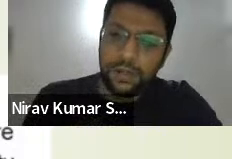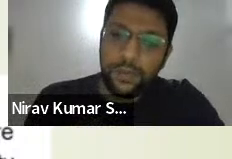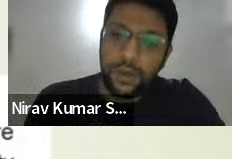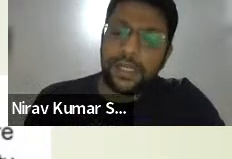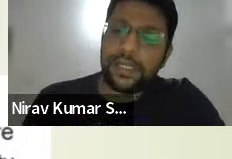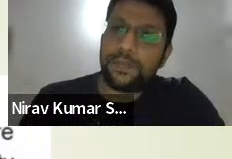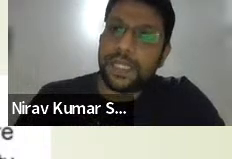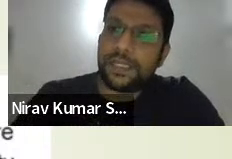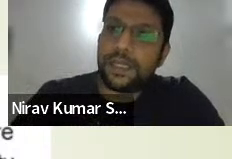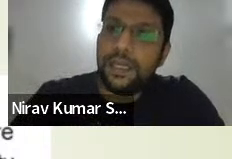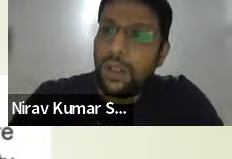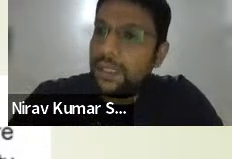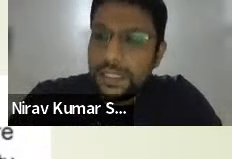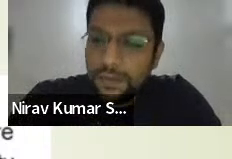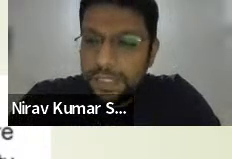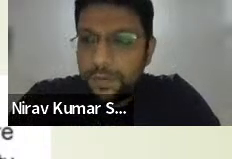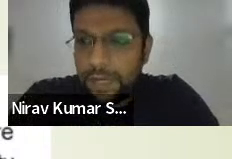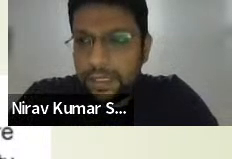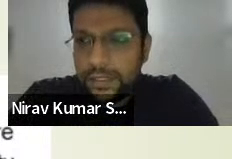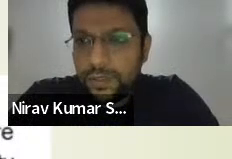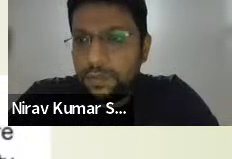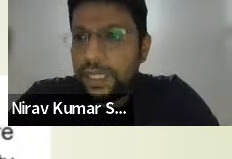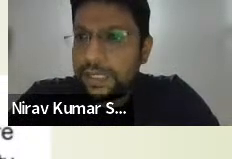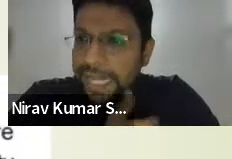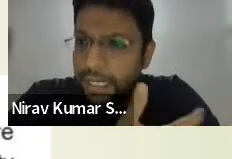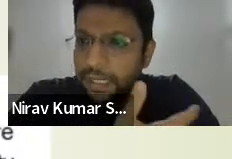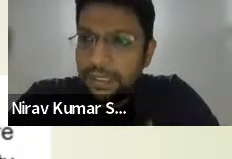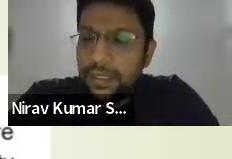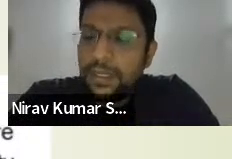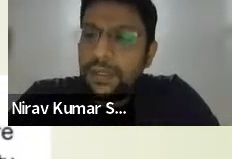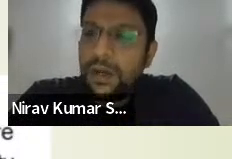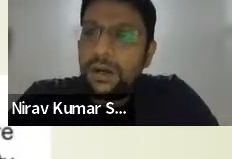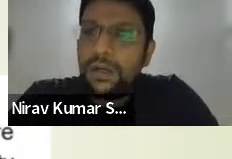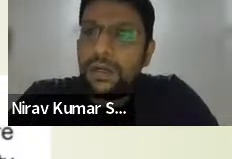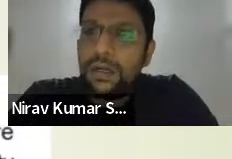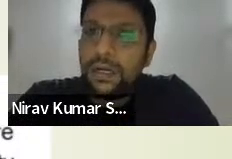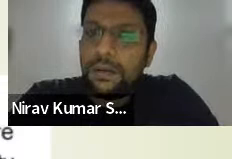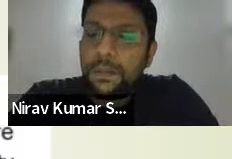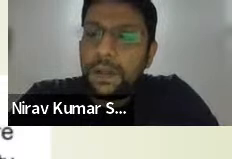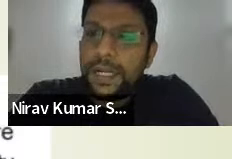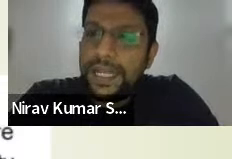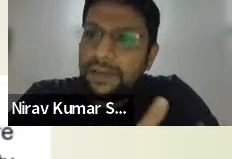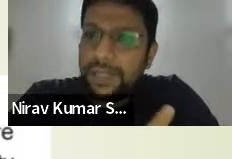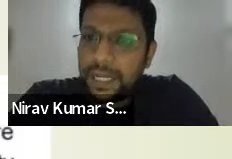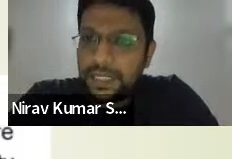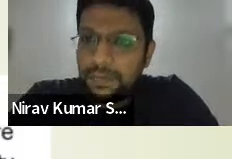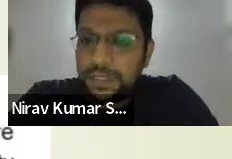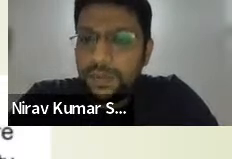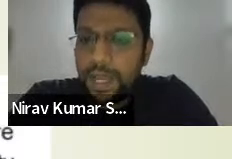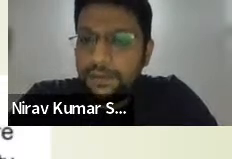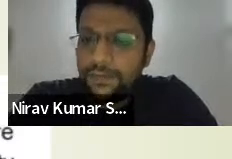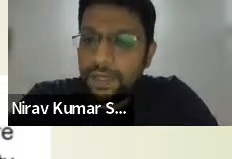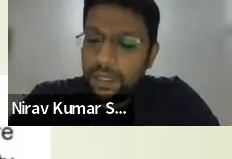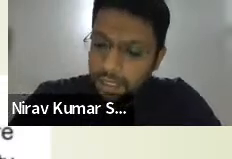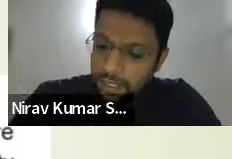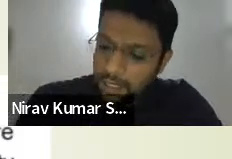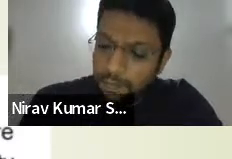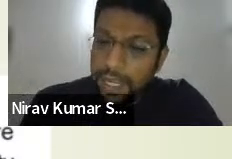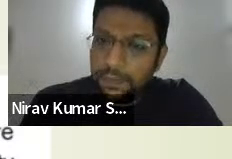Another important point is basically all the service providers should be trained on dealing with customers who